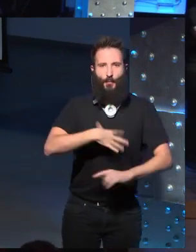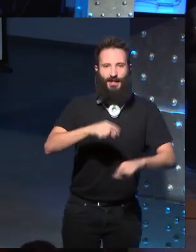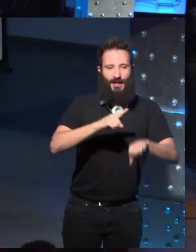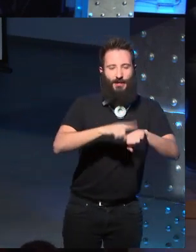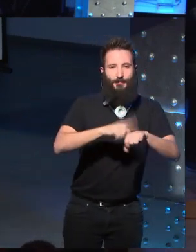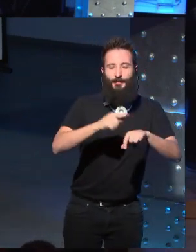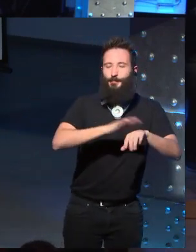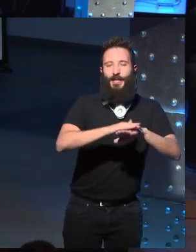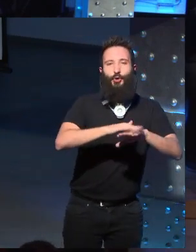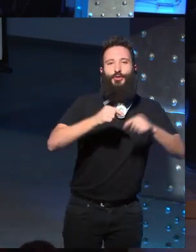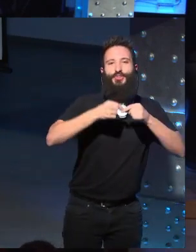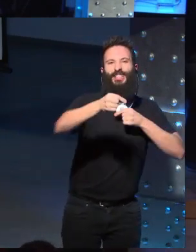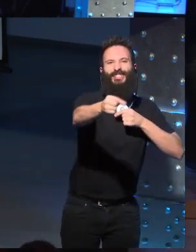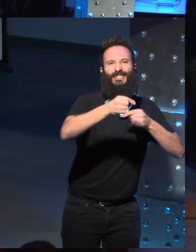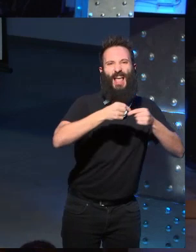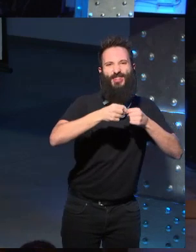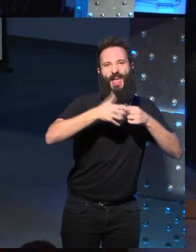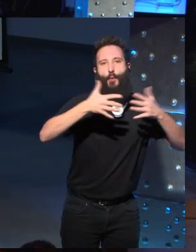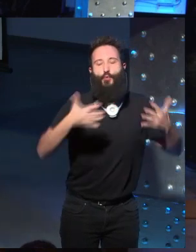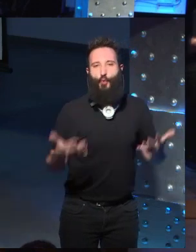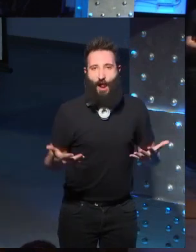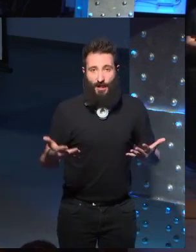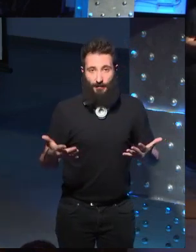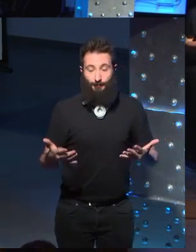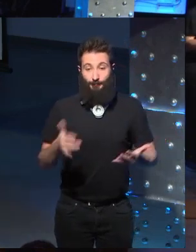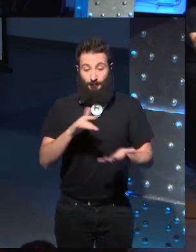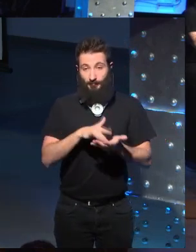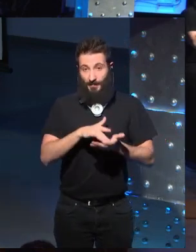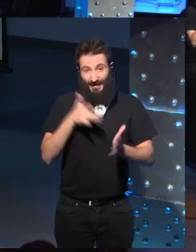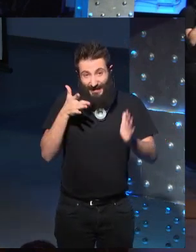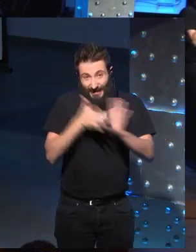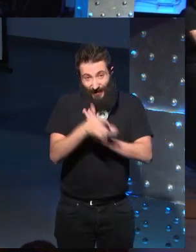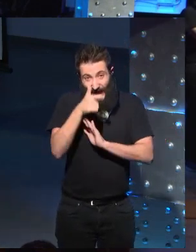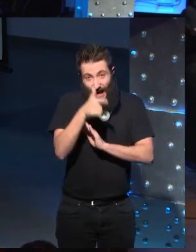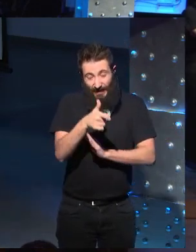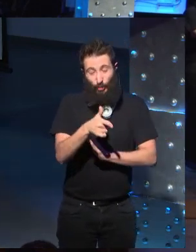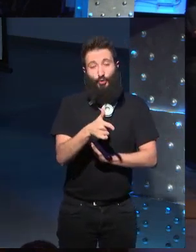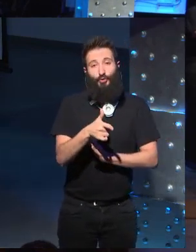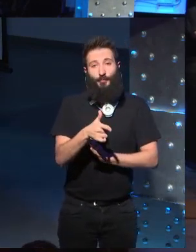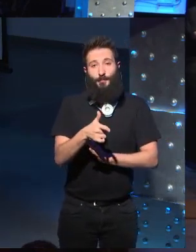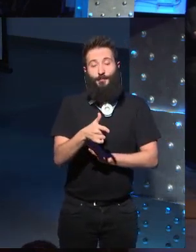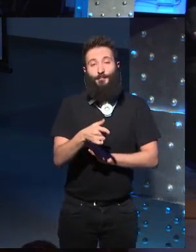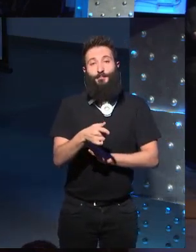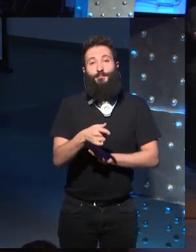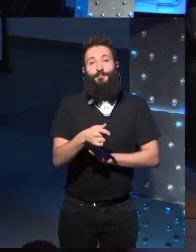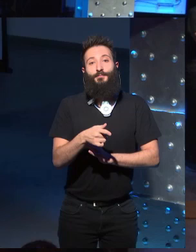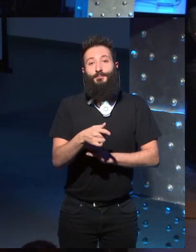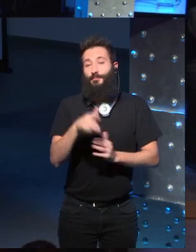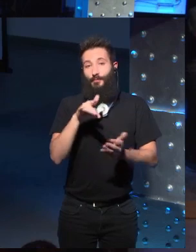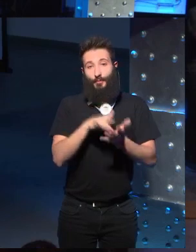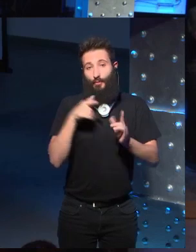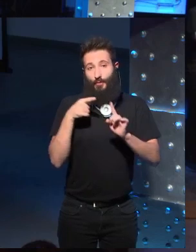You can tell the distance. Well, that's exactly what type 1a supernova are good